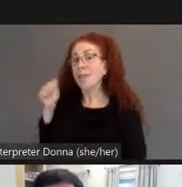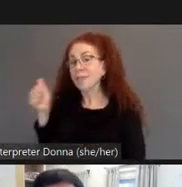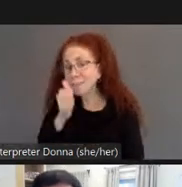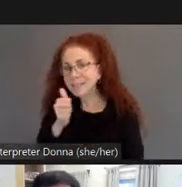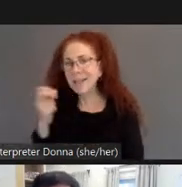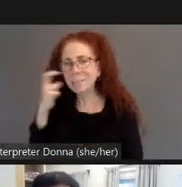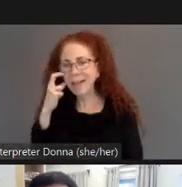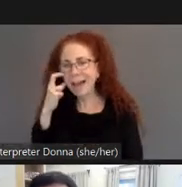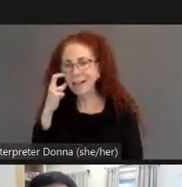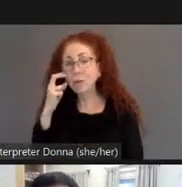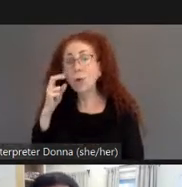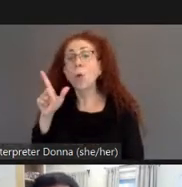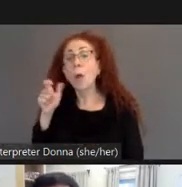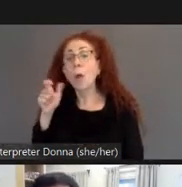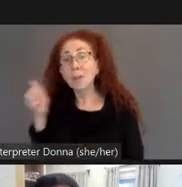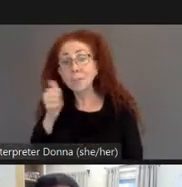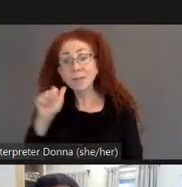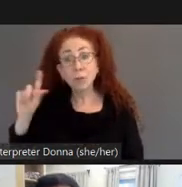are